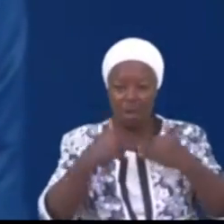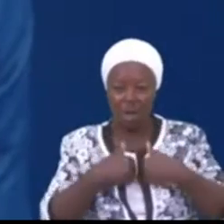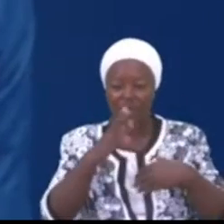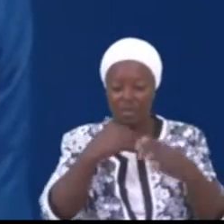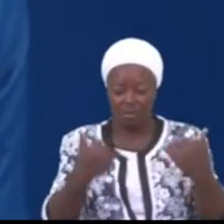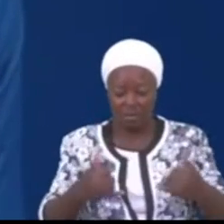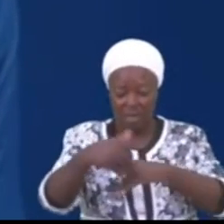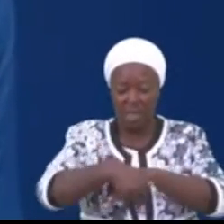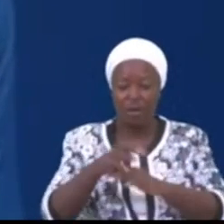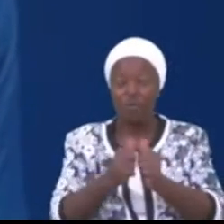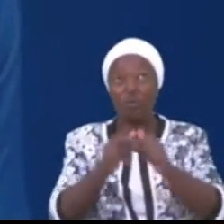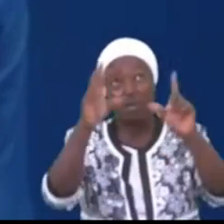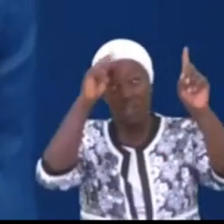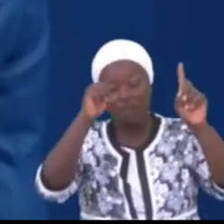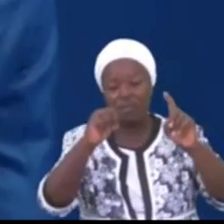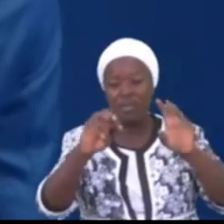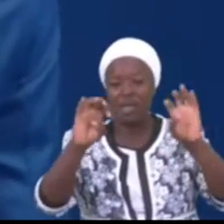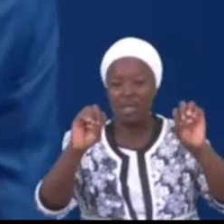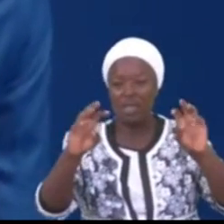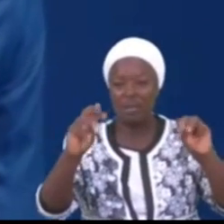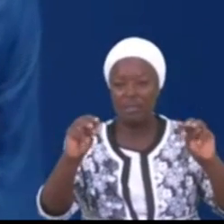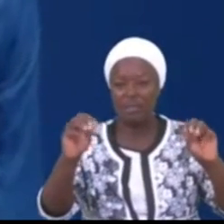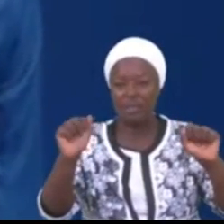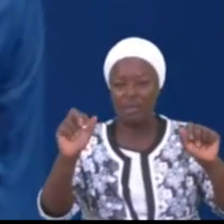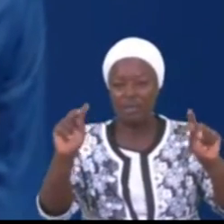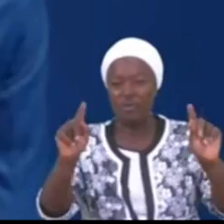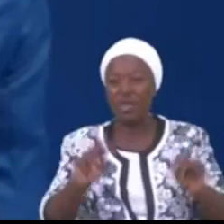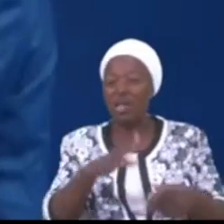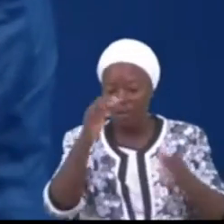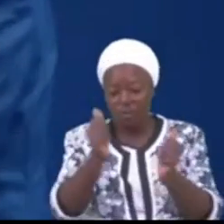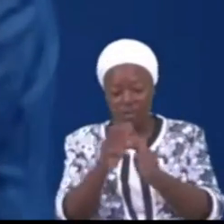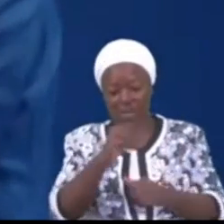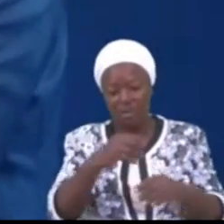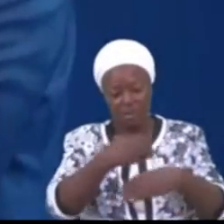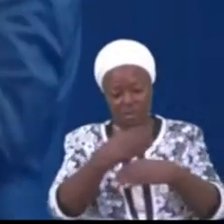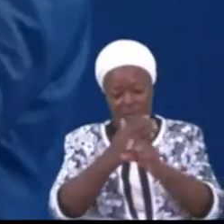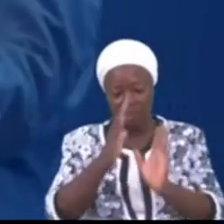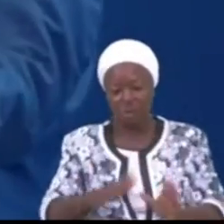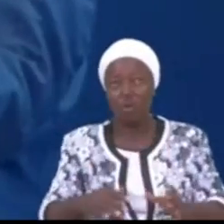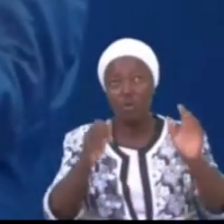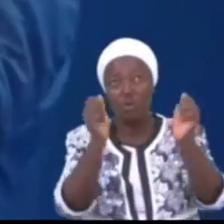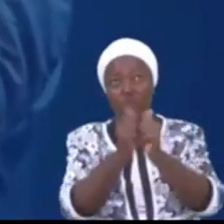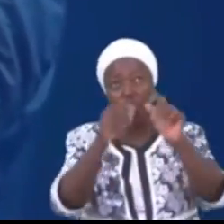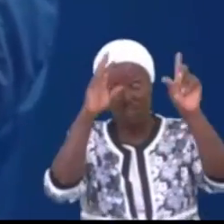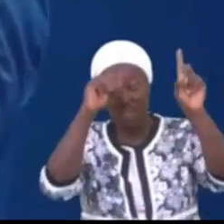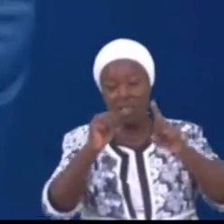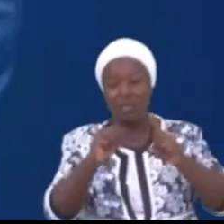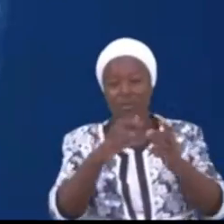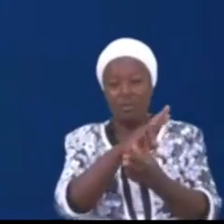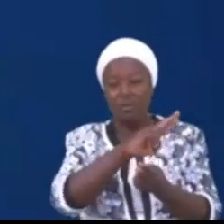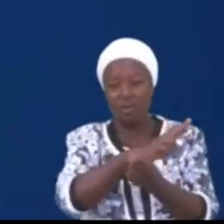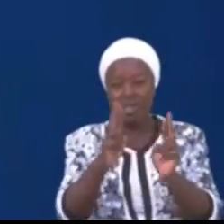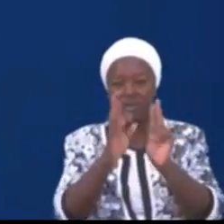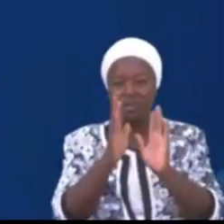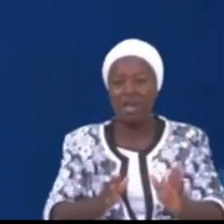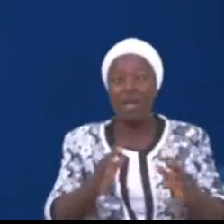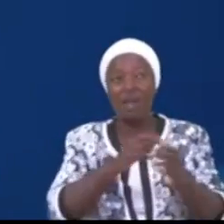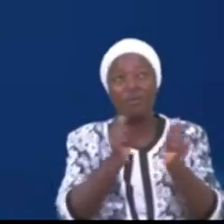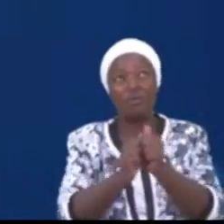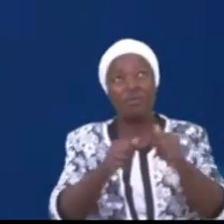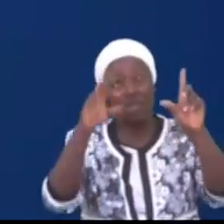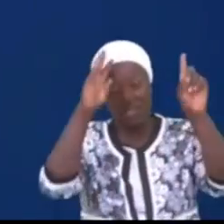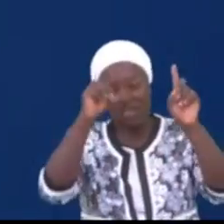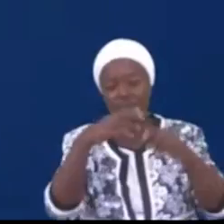him, Emmanuel, with him, Creator, with him, Redeemer, with him, the solution to